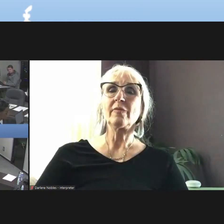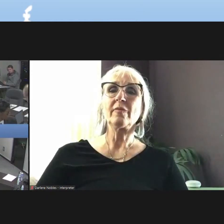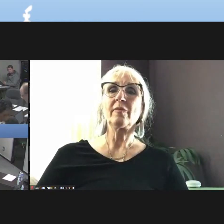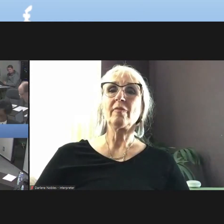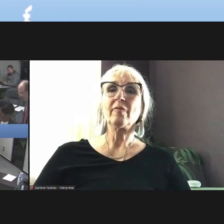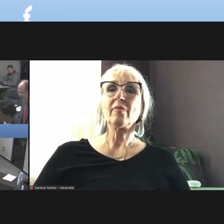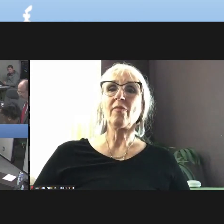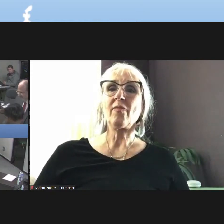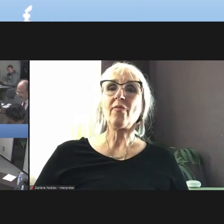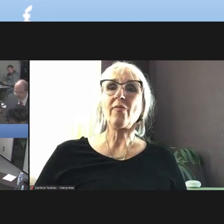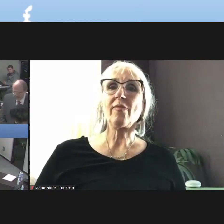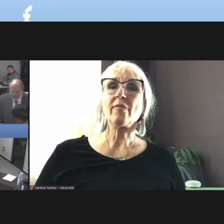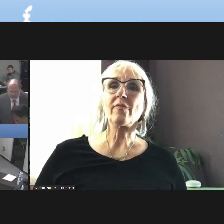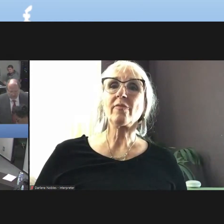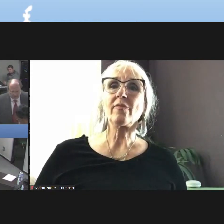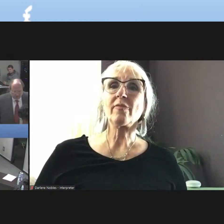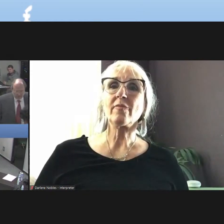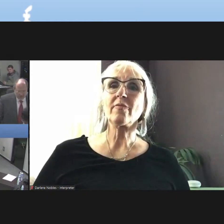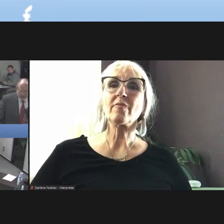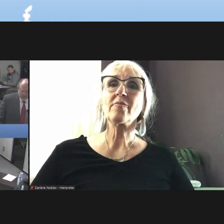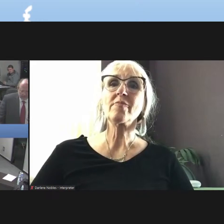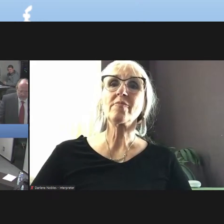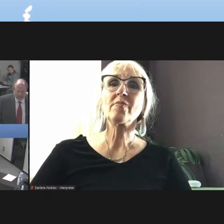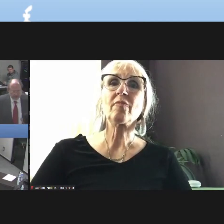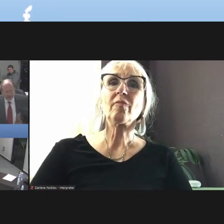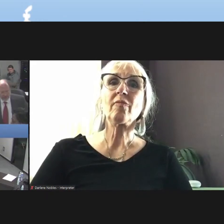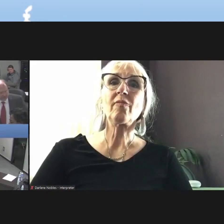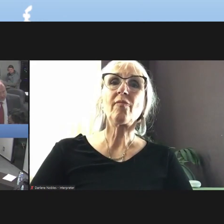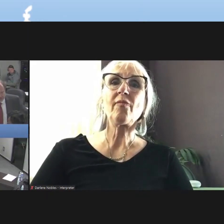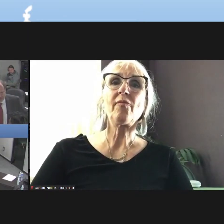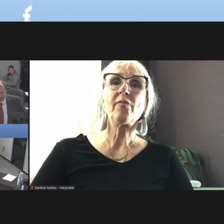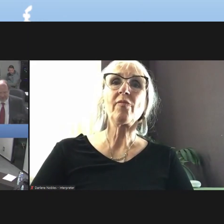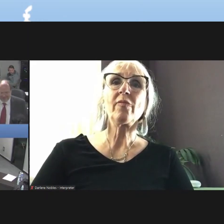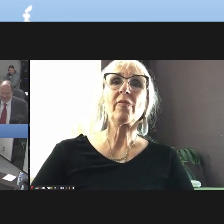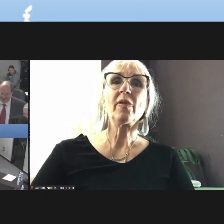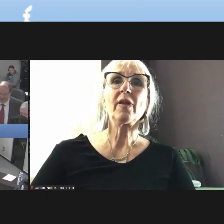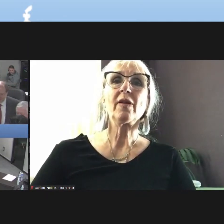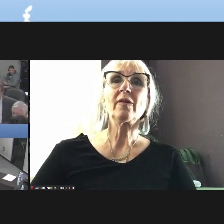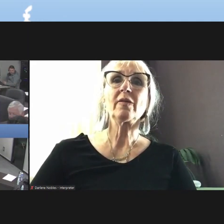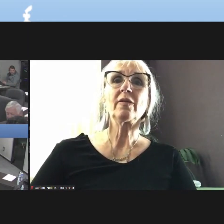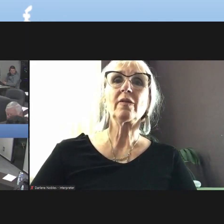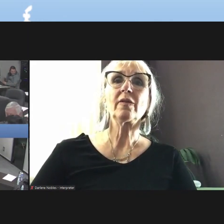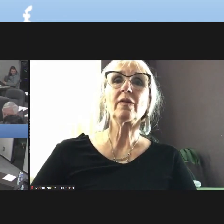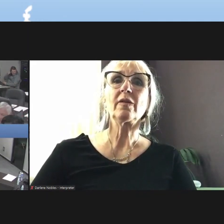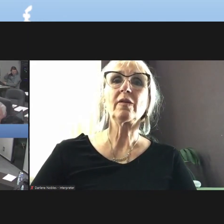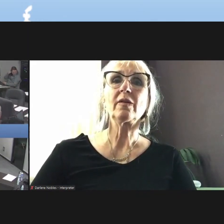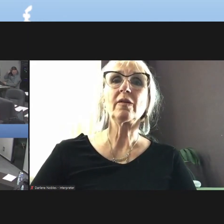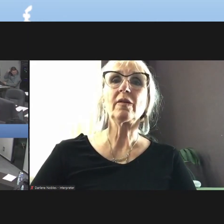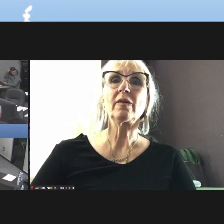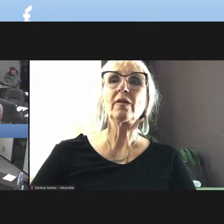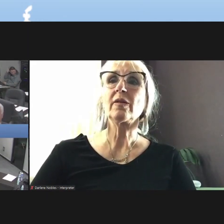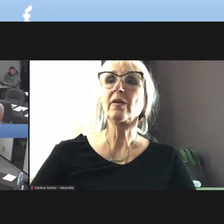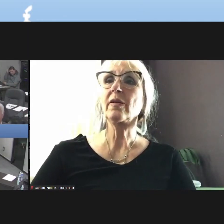here. I'm big enough. Trust me, I'm gonna show in the back. I don't need to be up front.